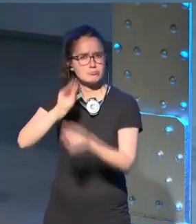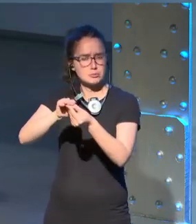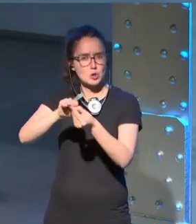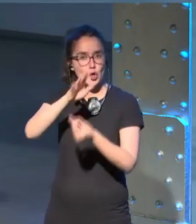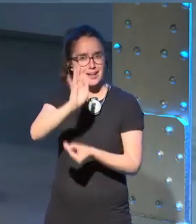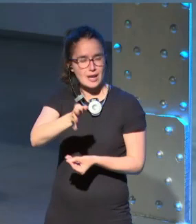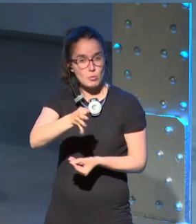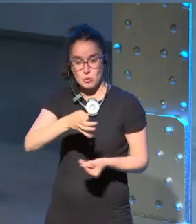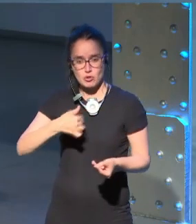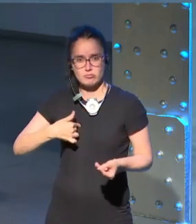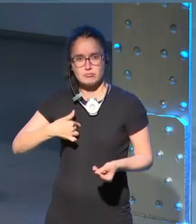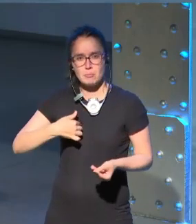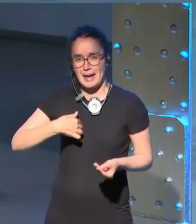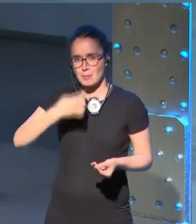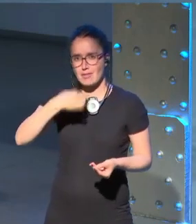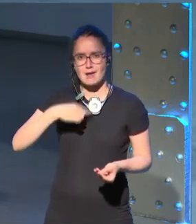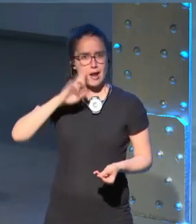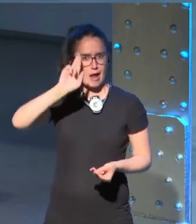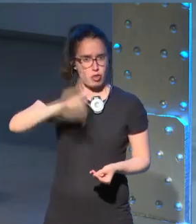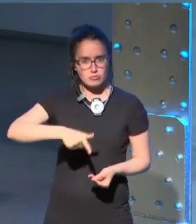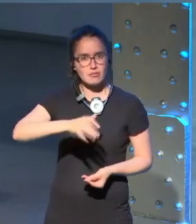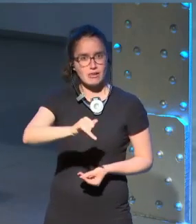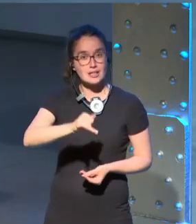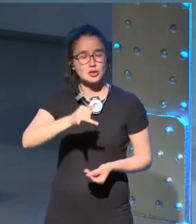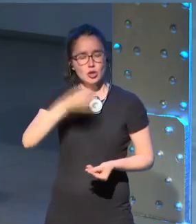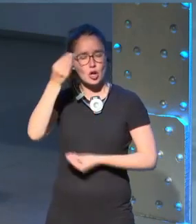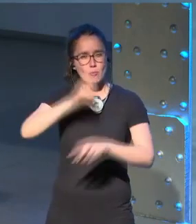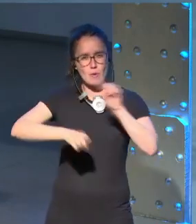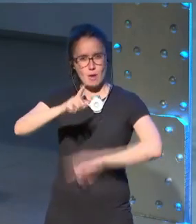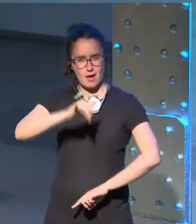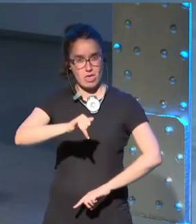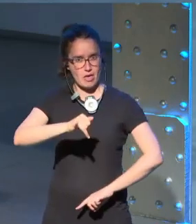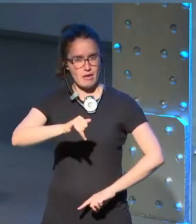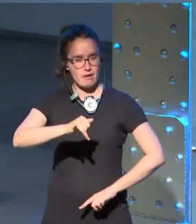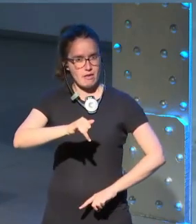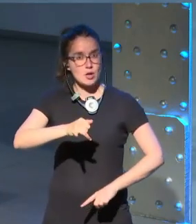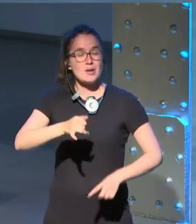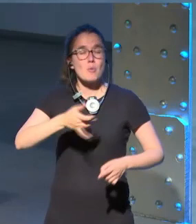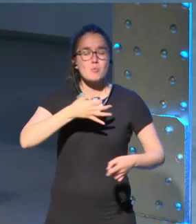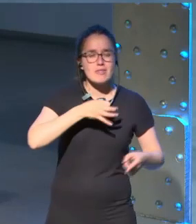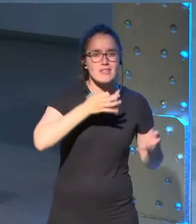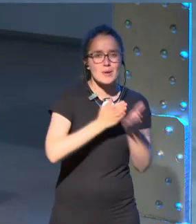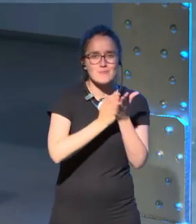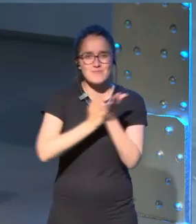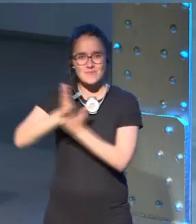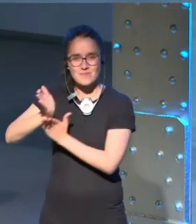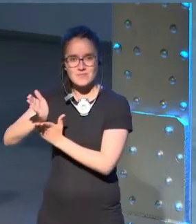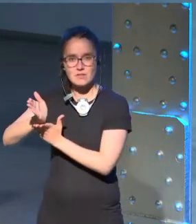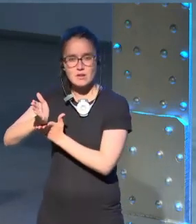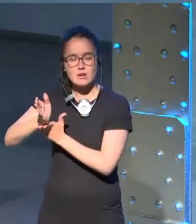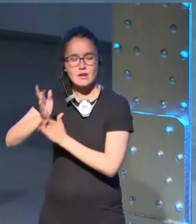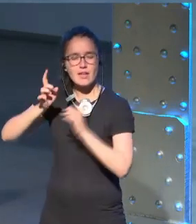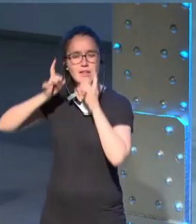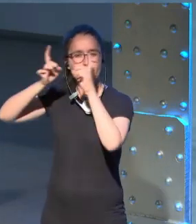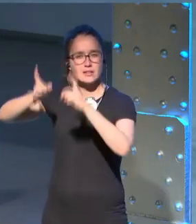problem. Maybe instead of looking to be reinforced, I should look a little bit more to be challenged. And maybe I should take the time